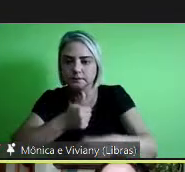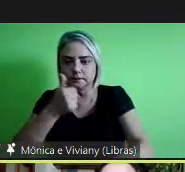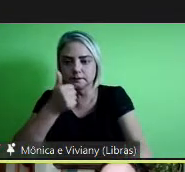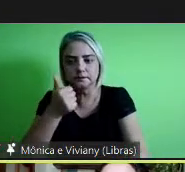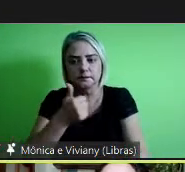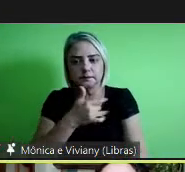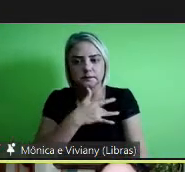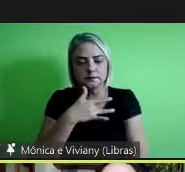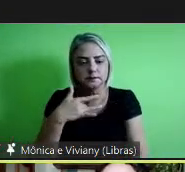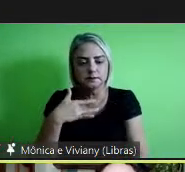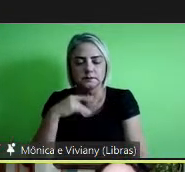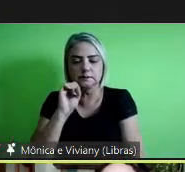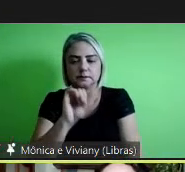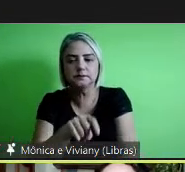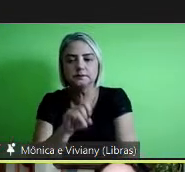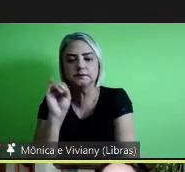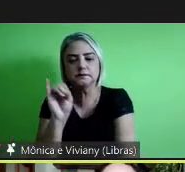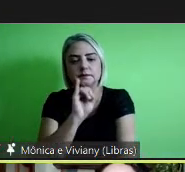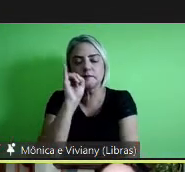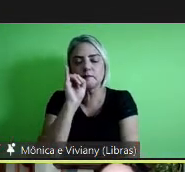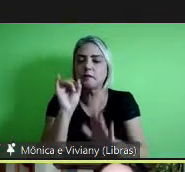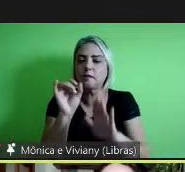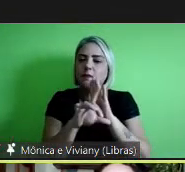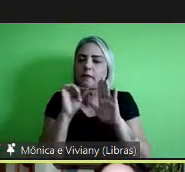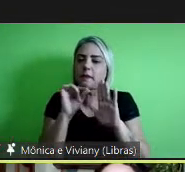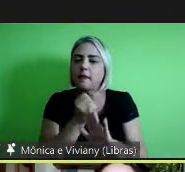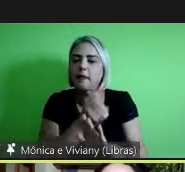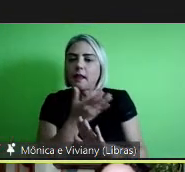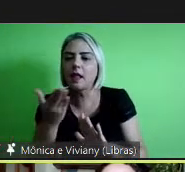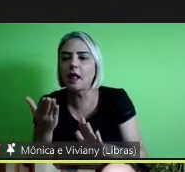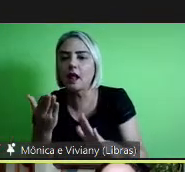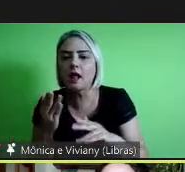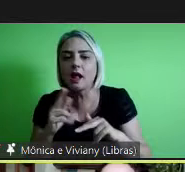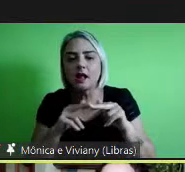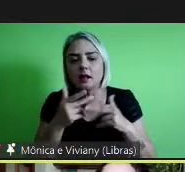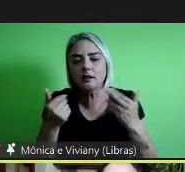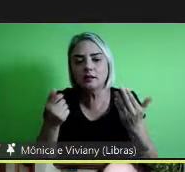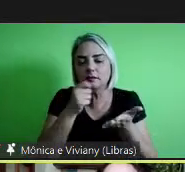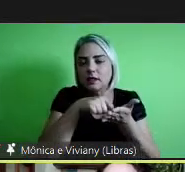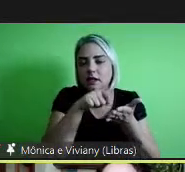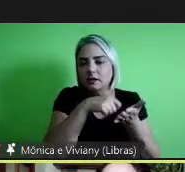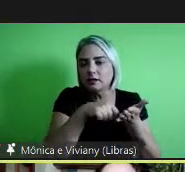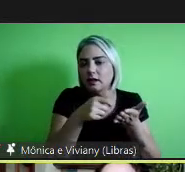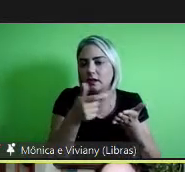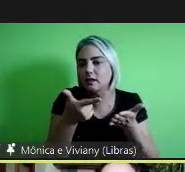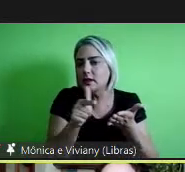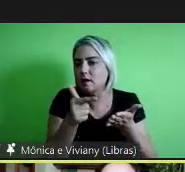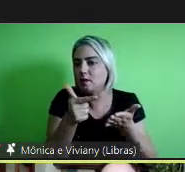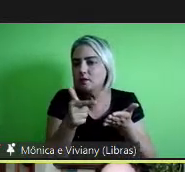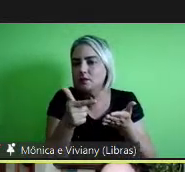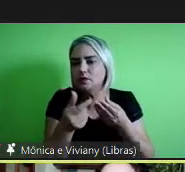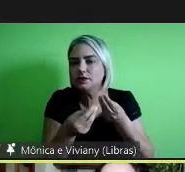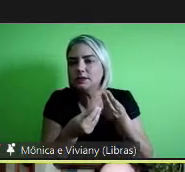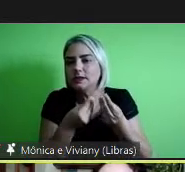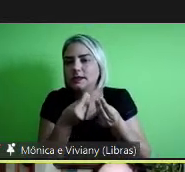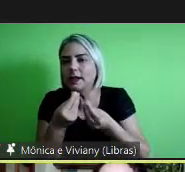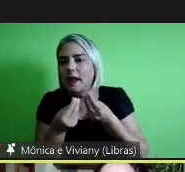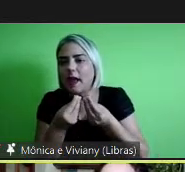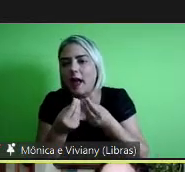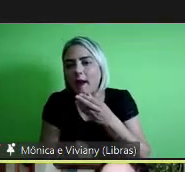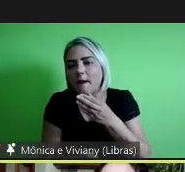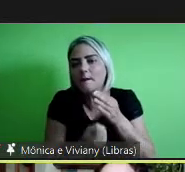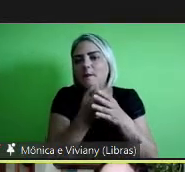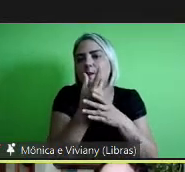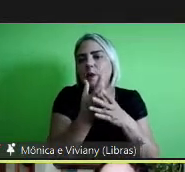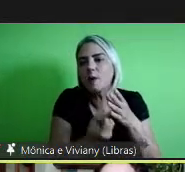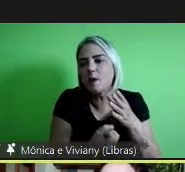the work in primary healthcare. And it's also important to highlight when when these